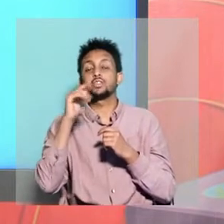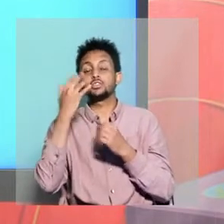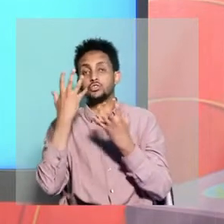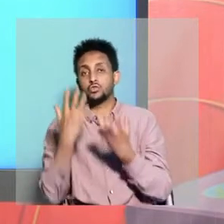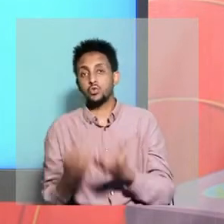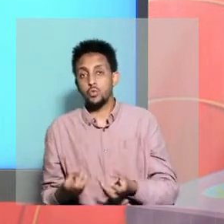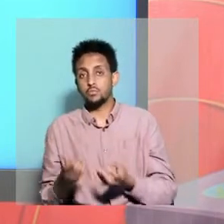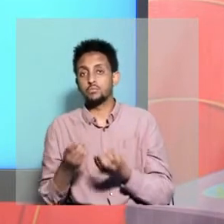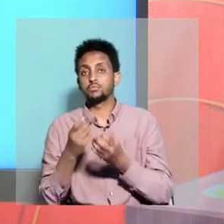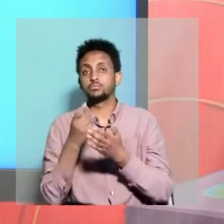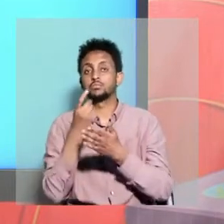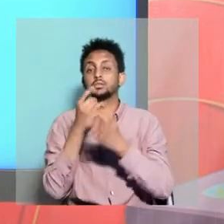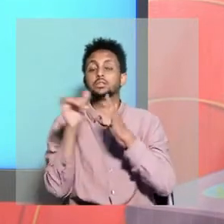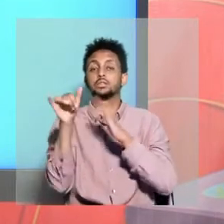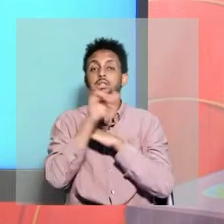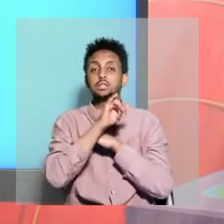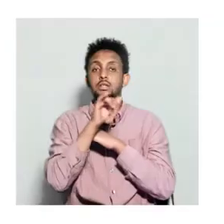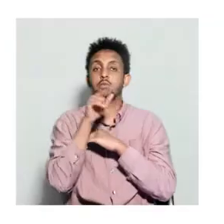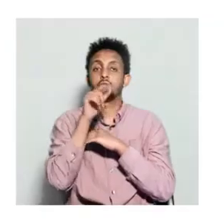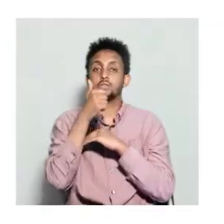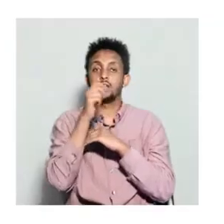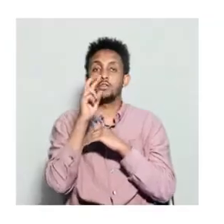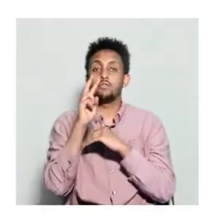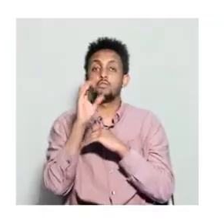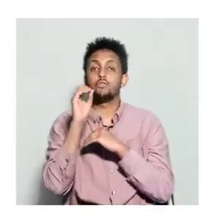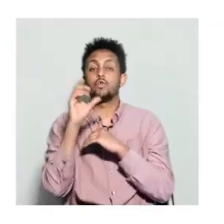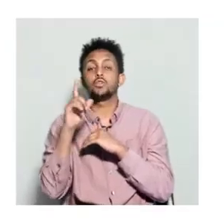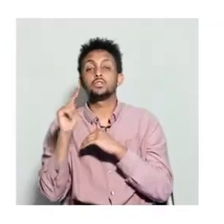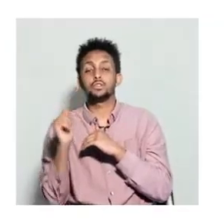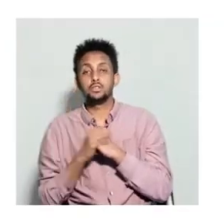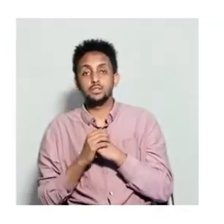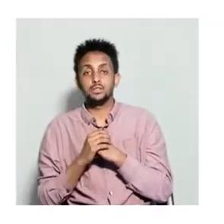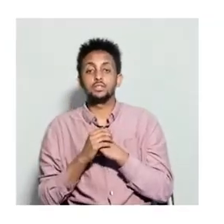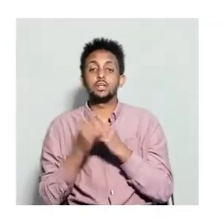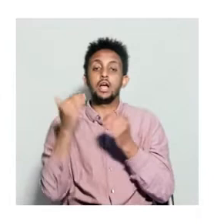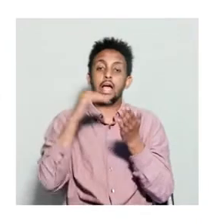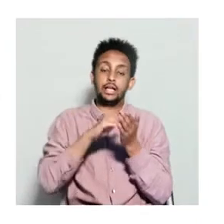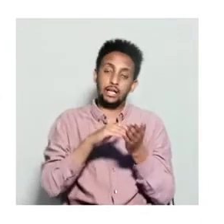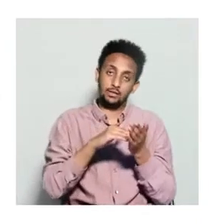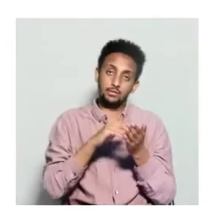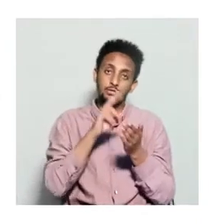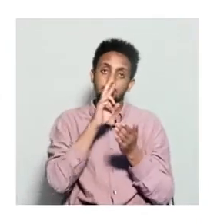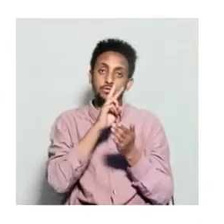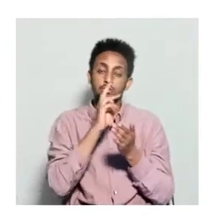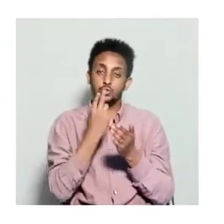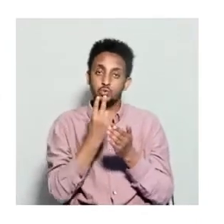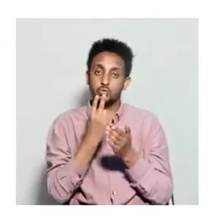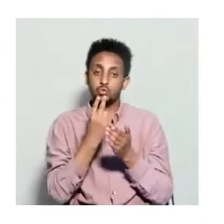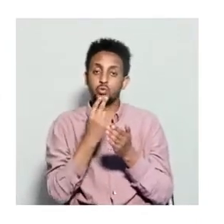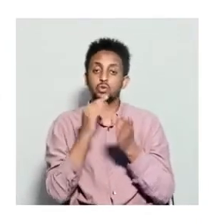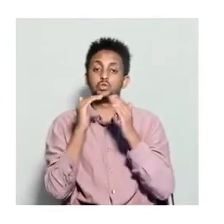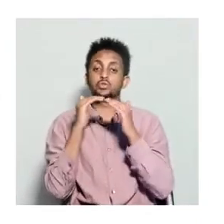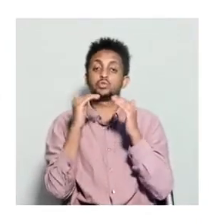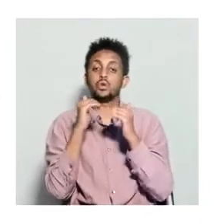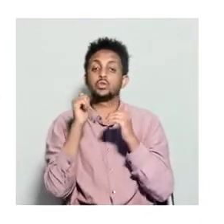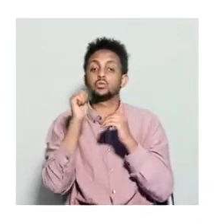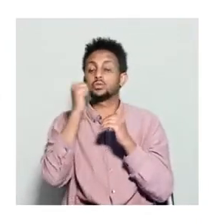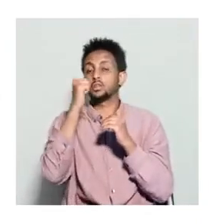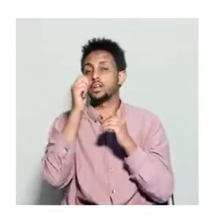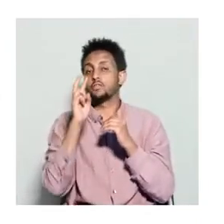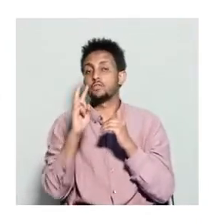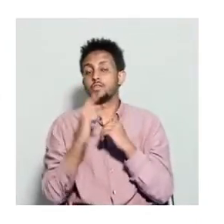on capacitor 1 is the same as that of 10 volt. Again, for capacitor 2 is 10